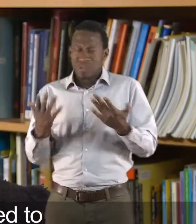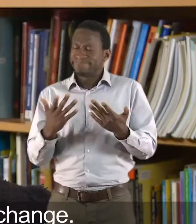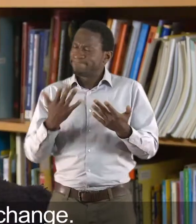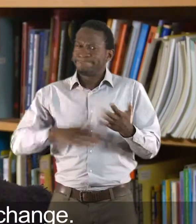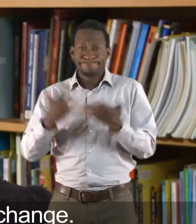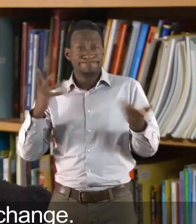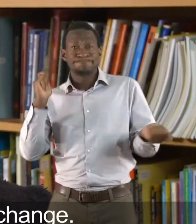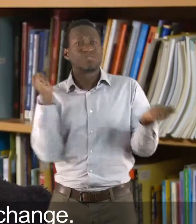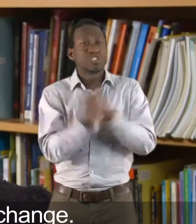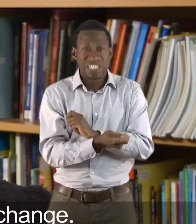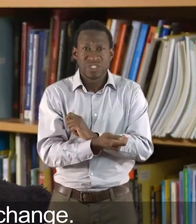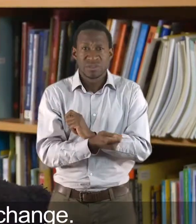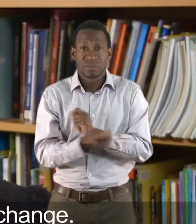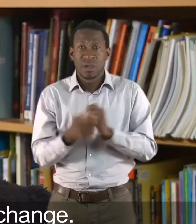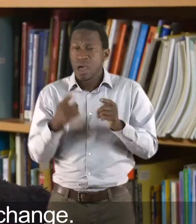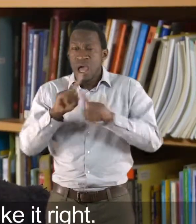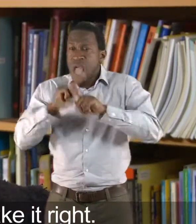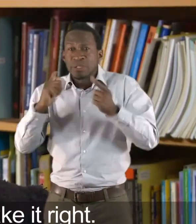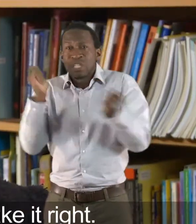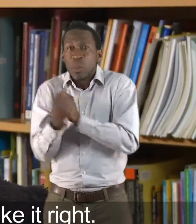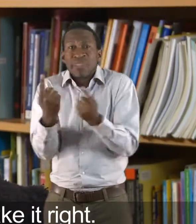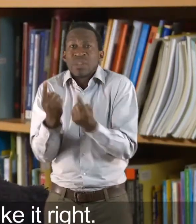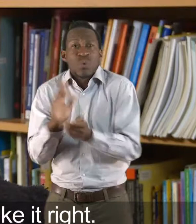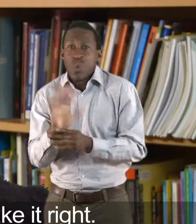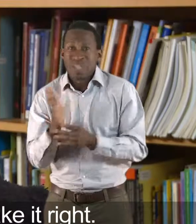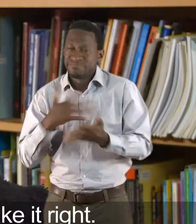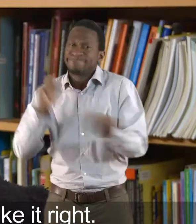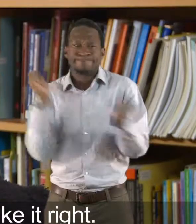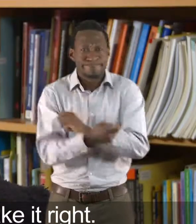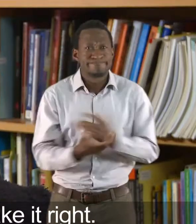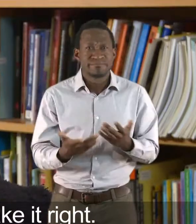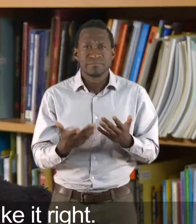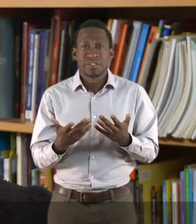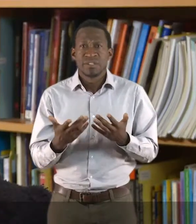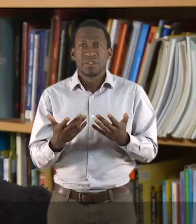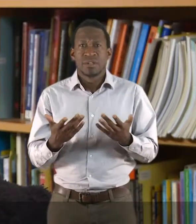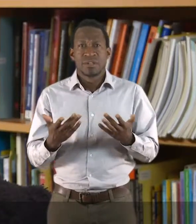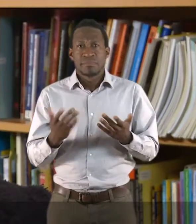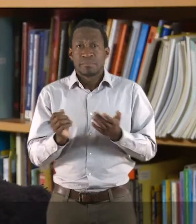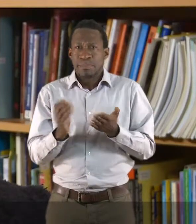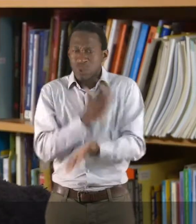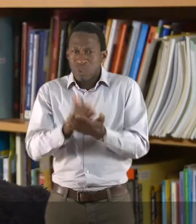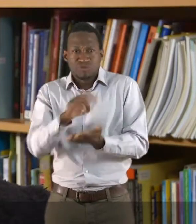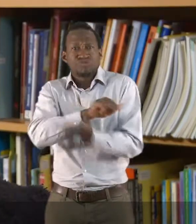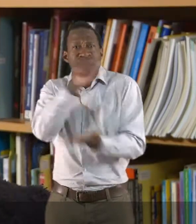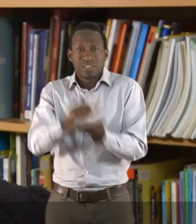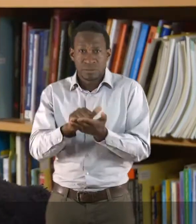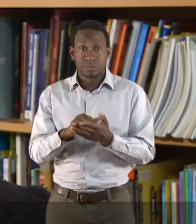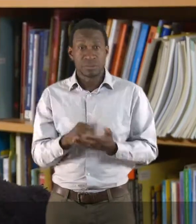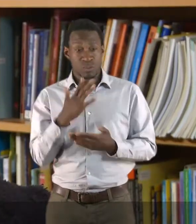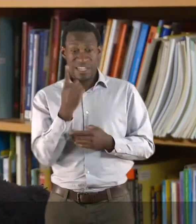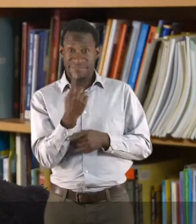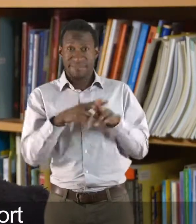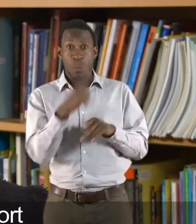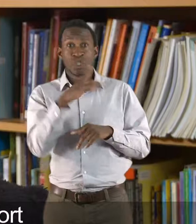thing and say that one thing needs to change. Everything needs to change to make it right. If one child has to leave school 10 minutes